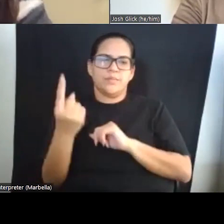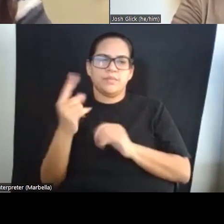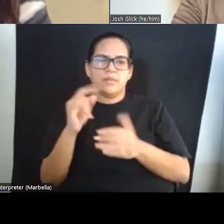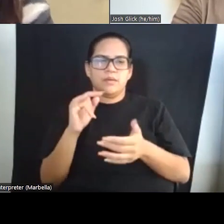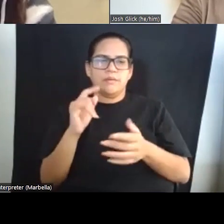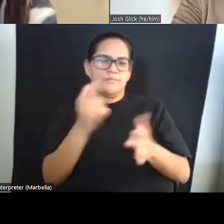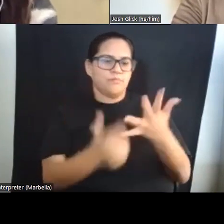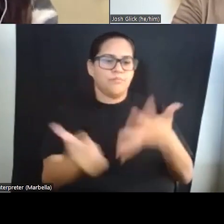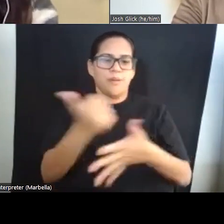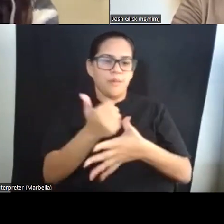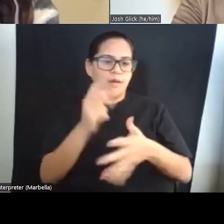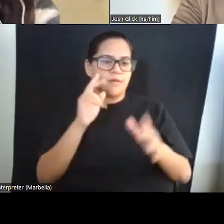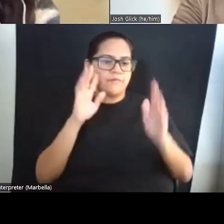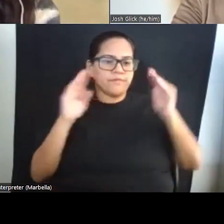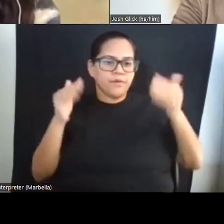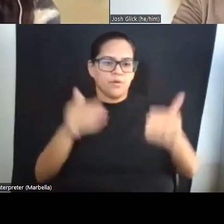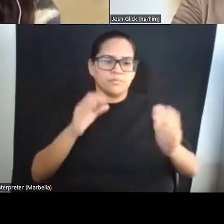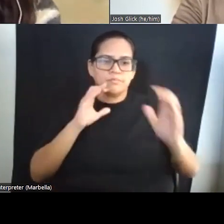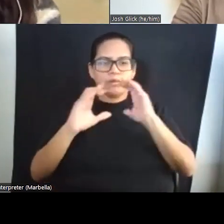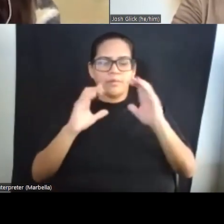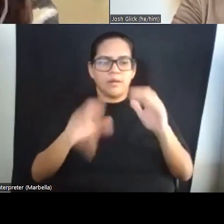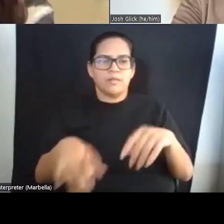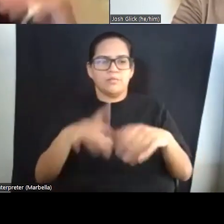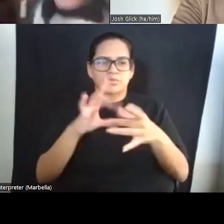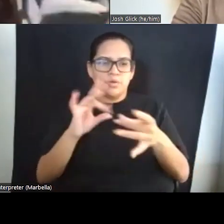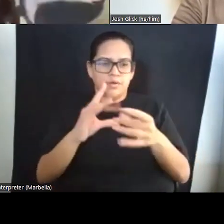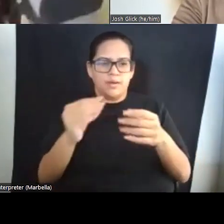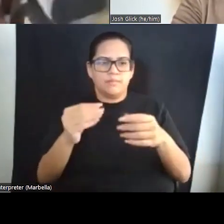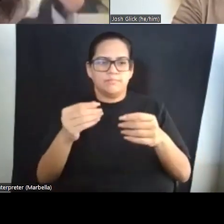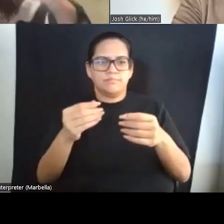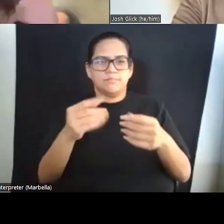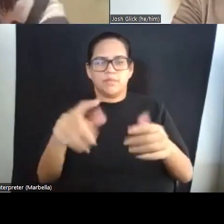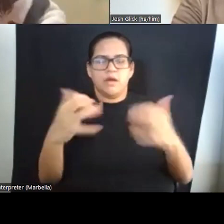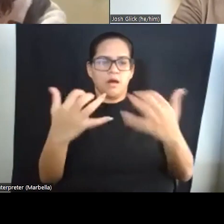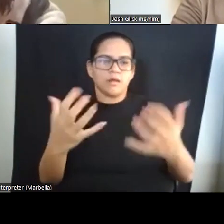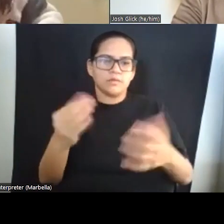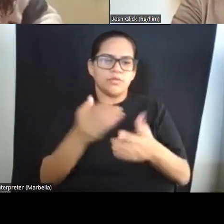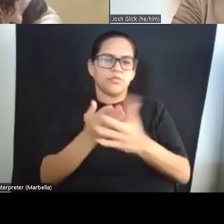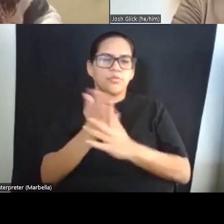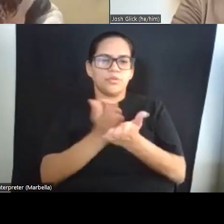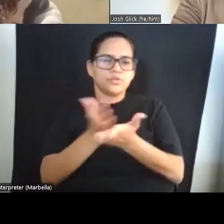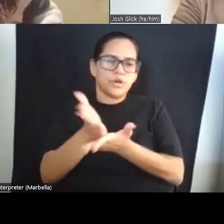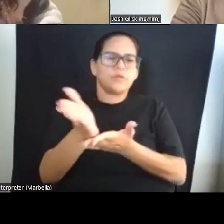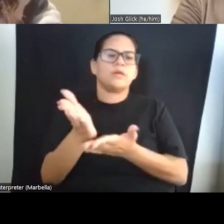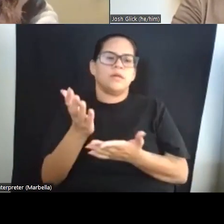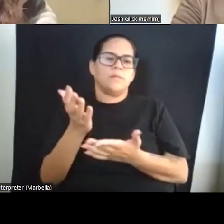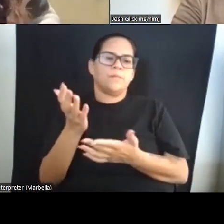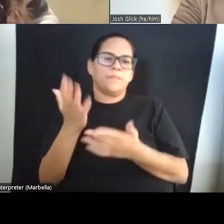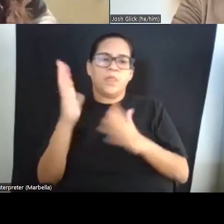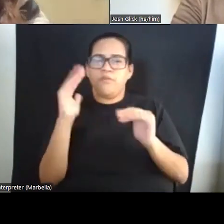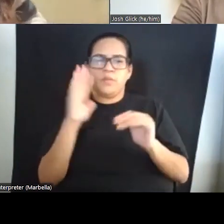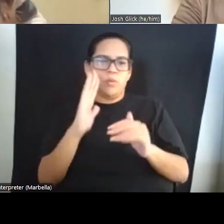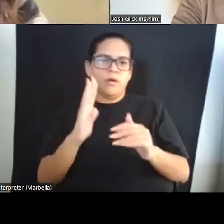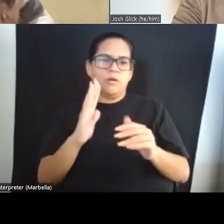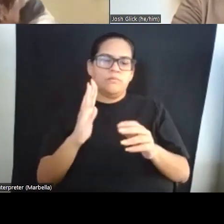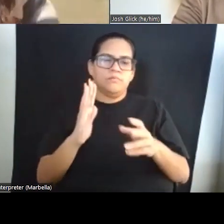primary focus is to sort of communicate a story and carry the audience on a journey that will hopefully be sort of